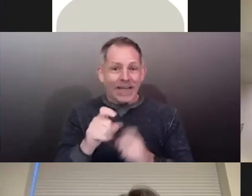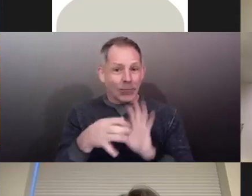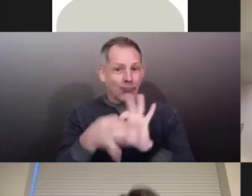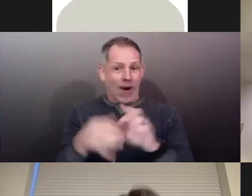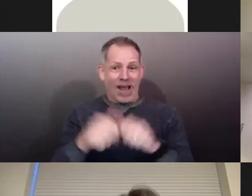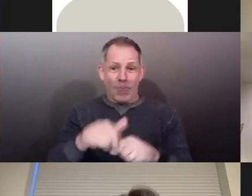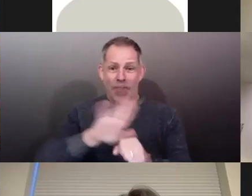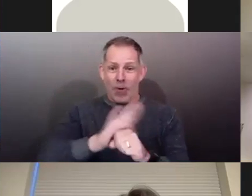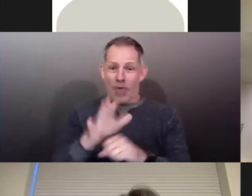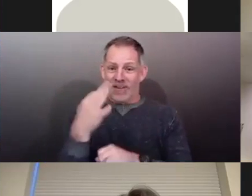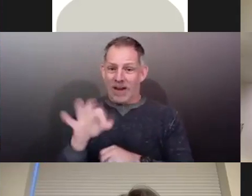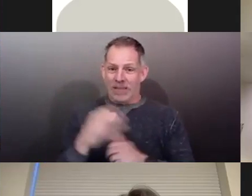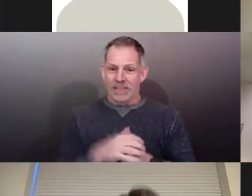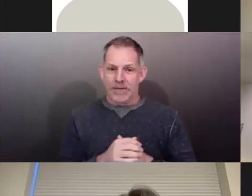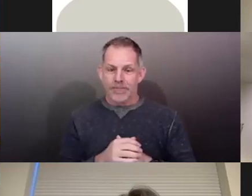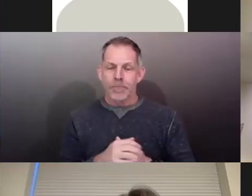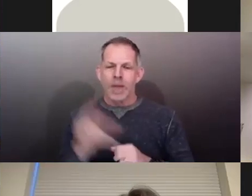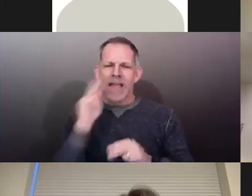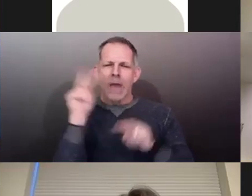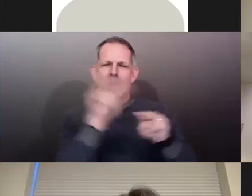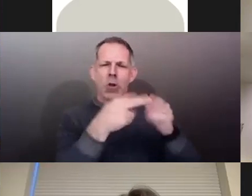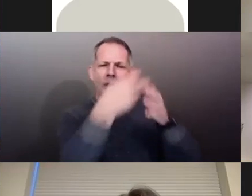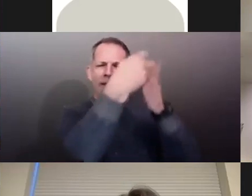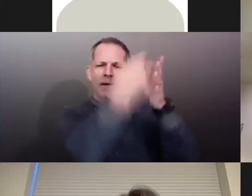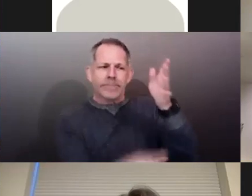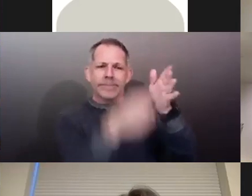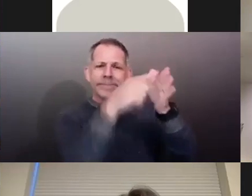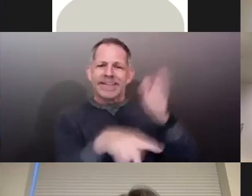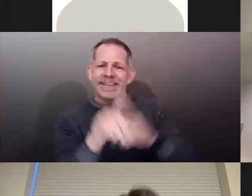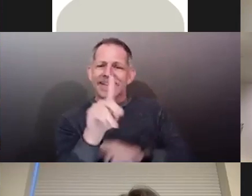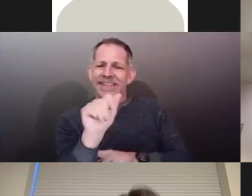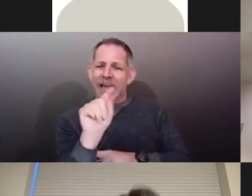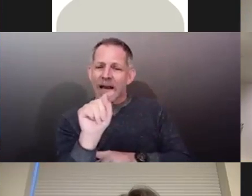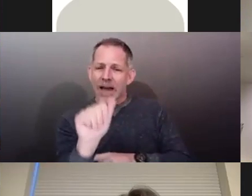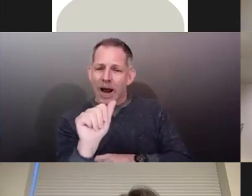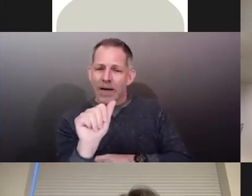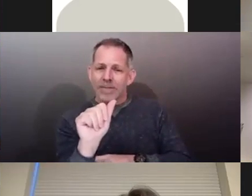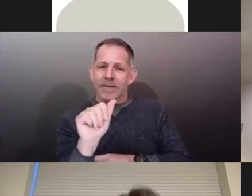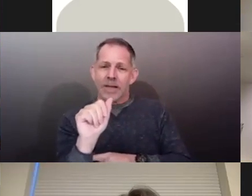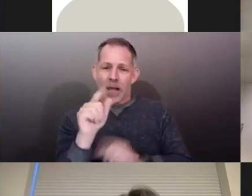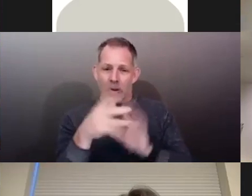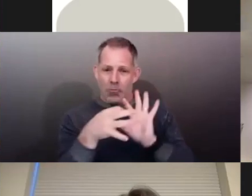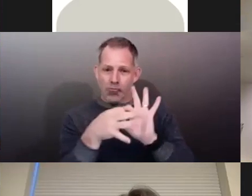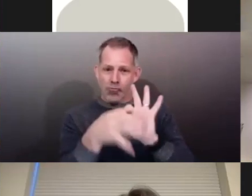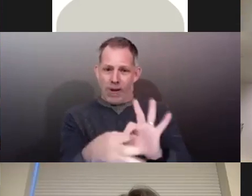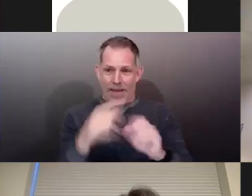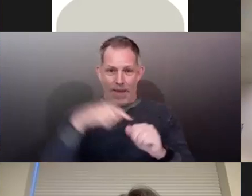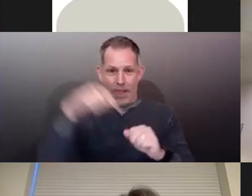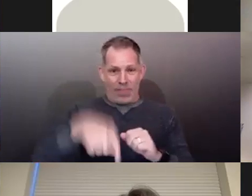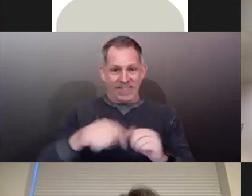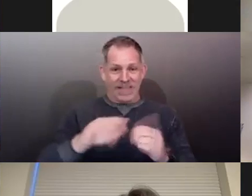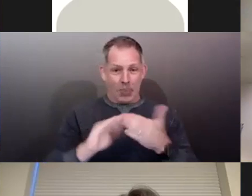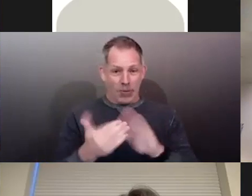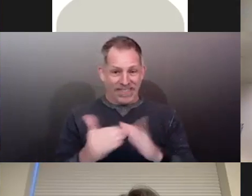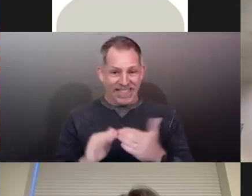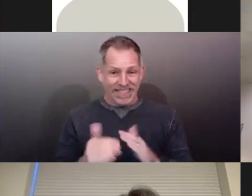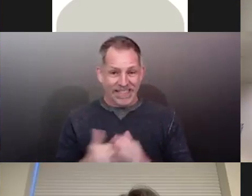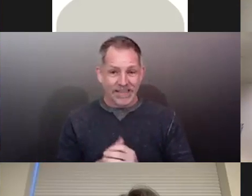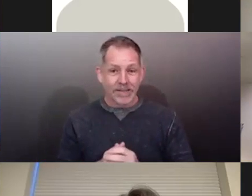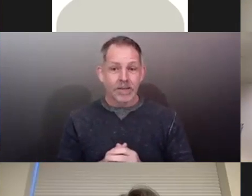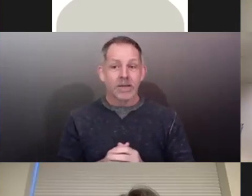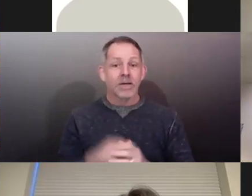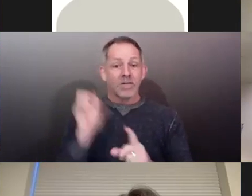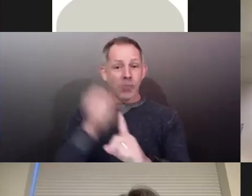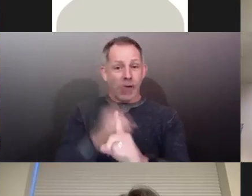there are greater impacts to some of our communities than to others. Our Latino community in particular has been hit particularly hard by